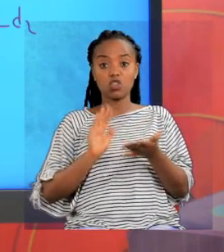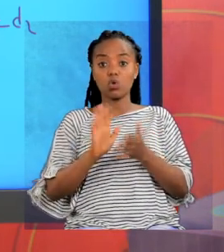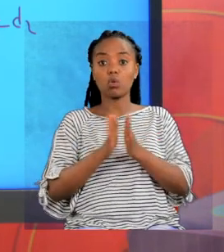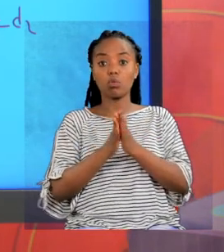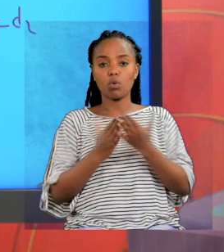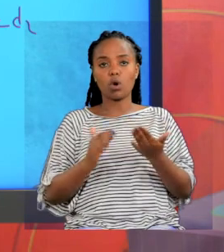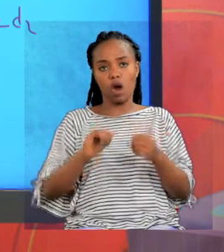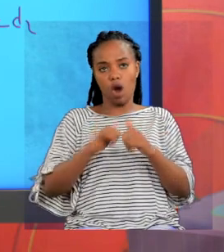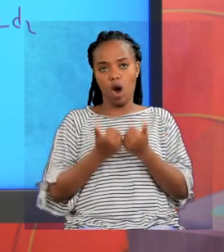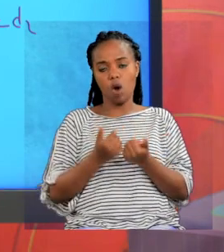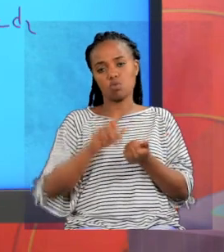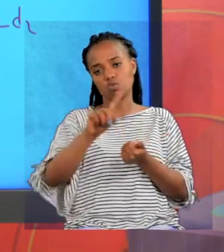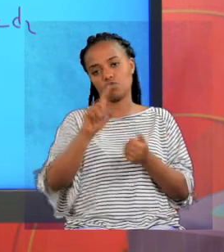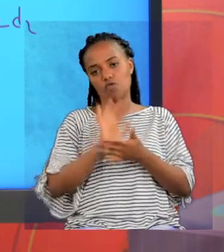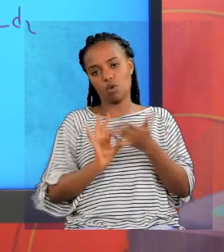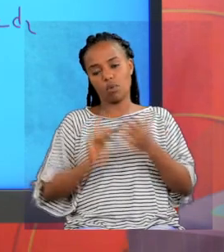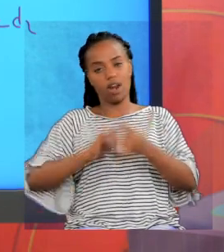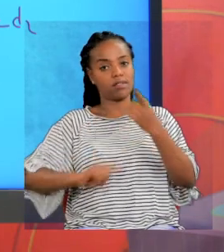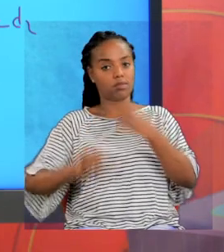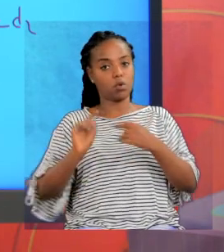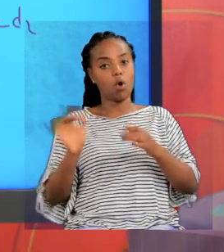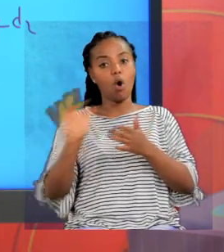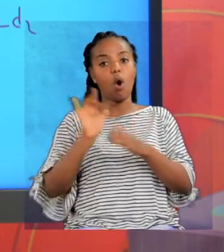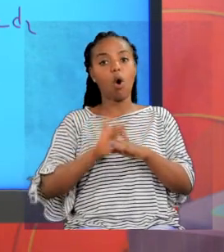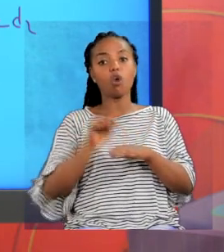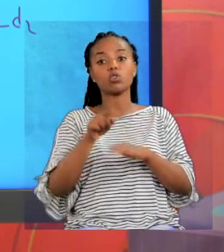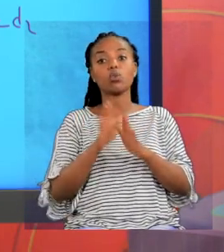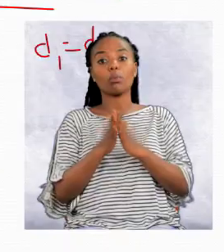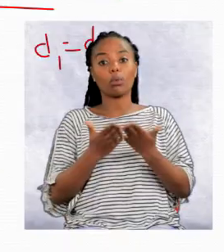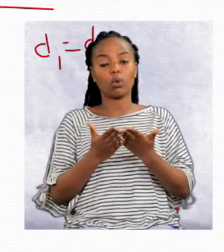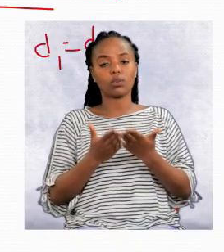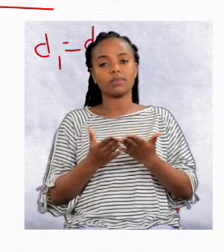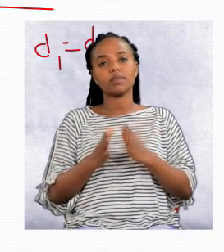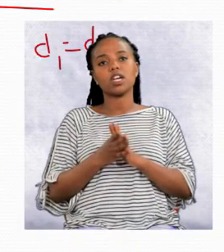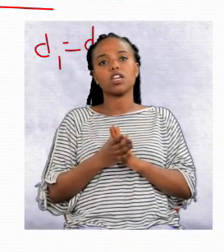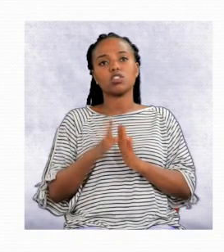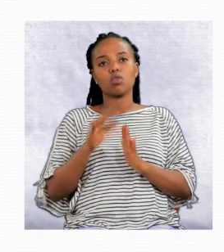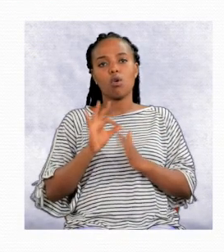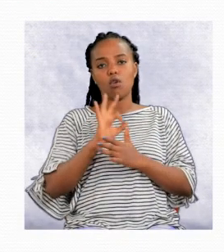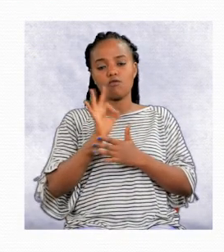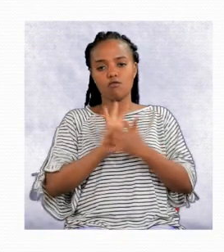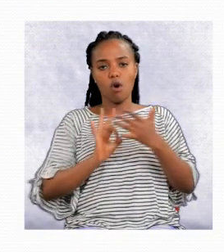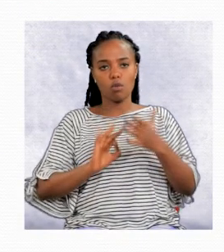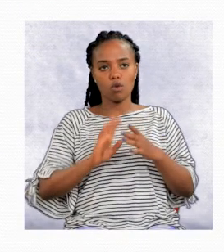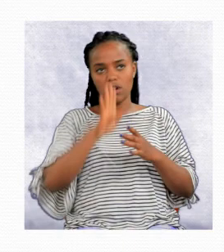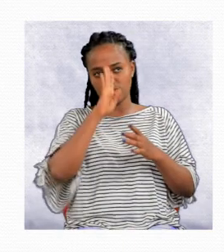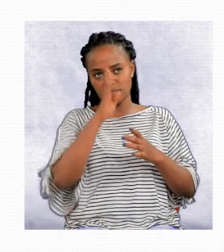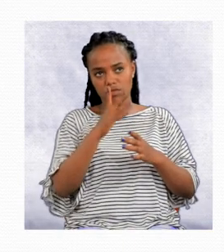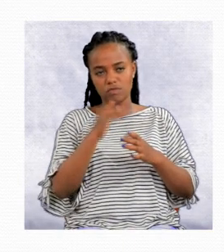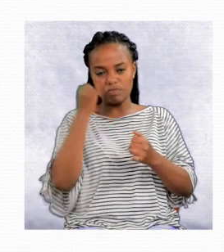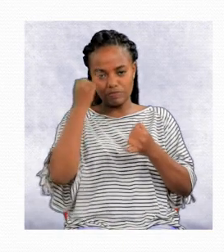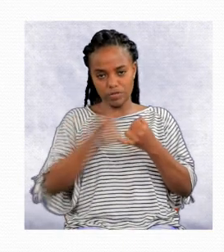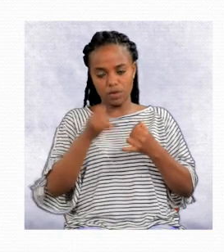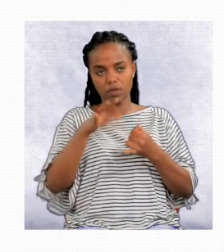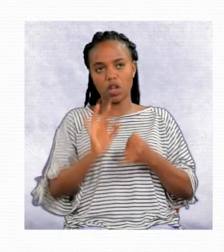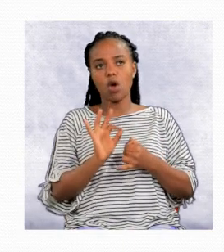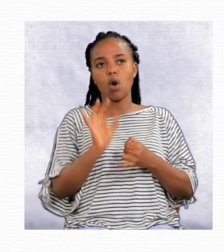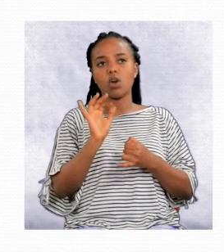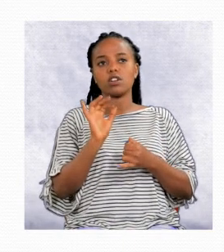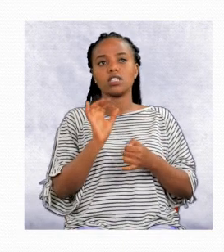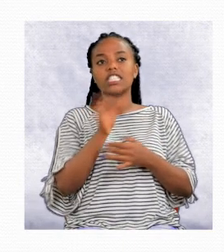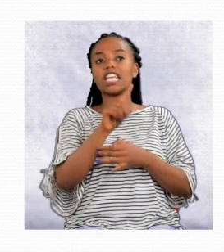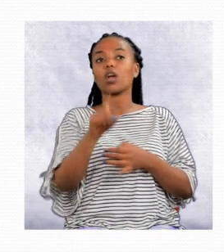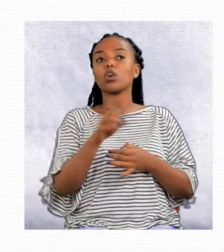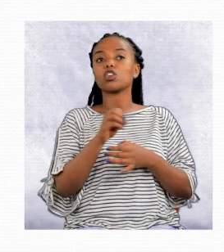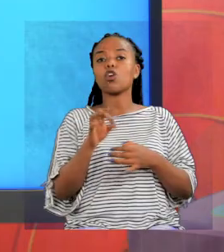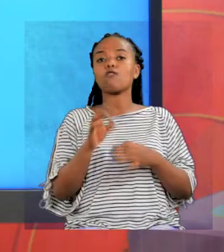parabola is derived. So deriving this, you will arrive at this one. So you will have such form of equation, the